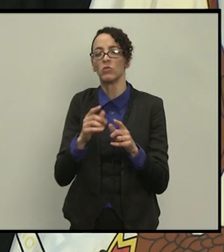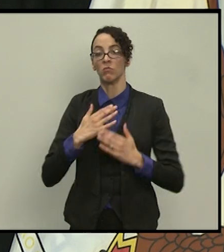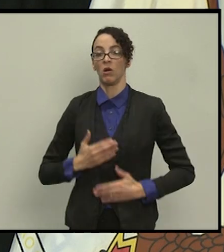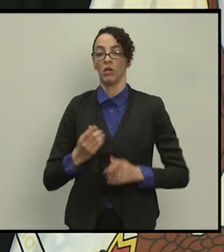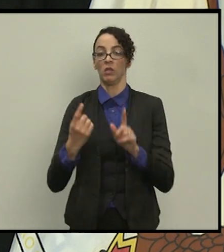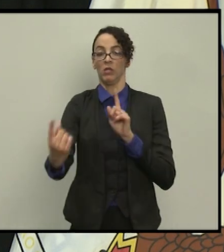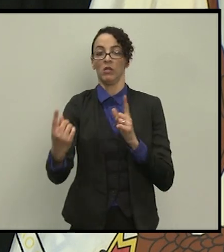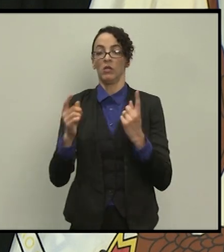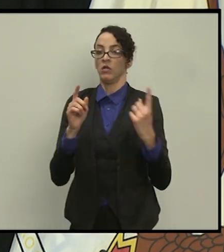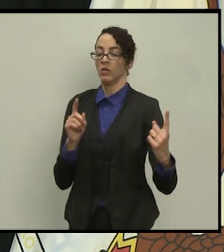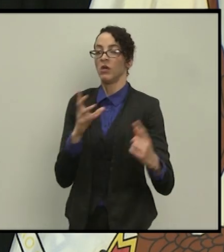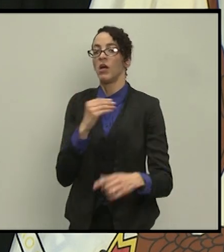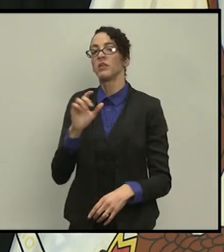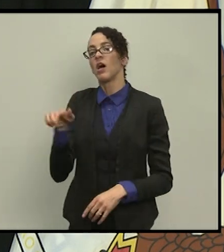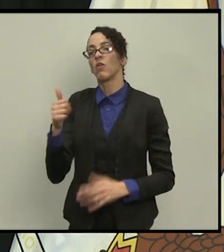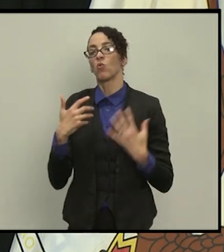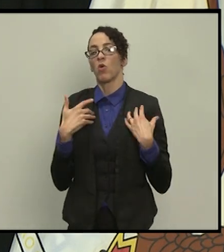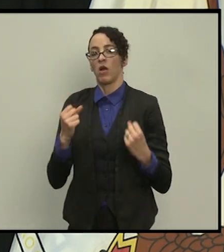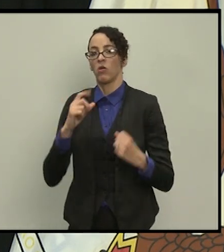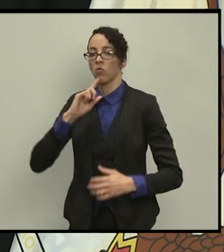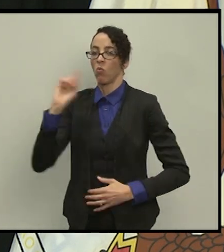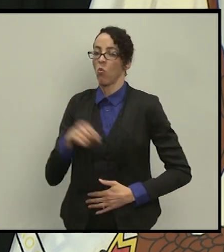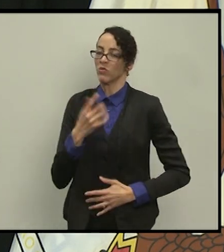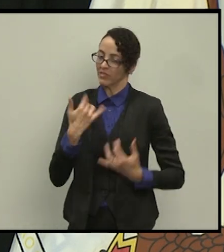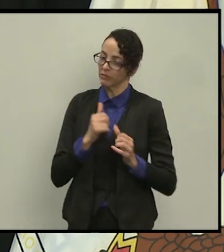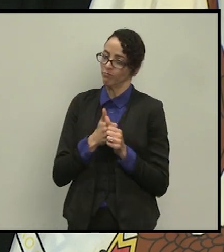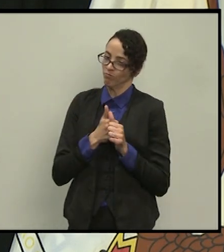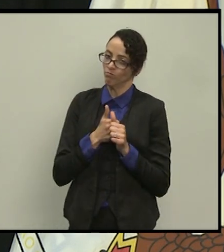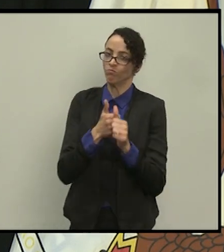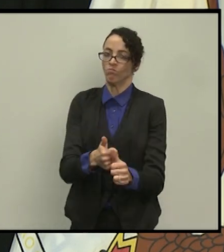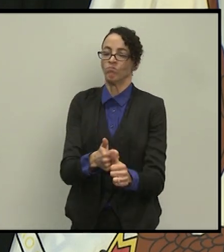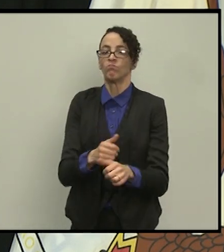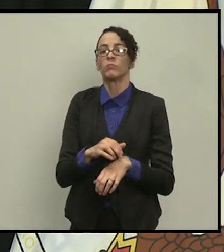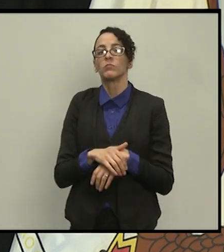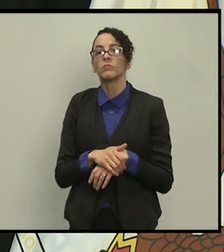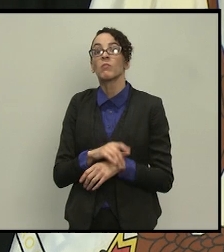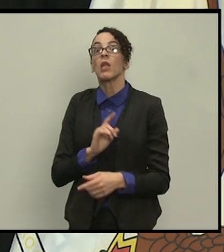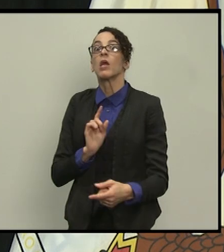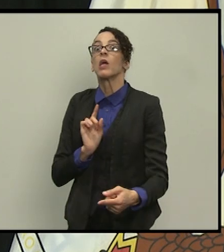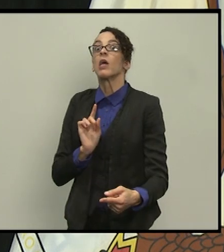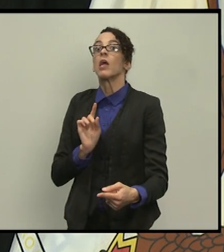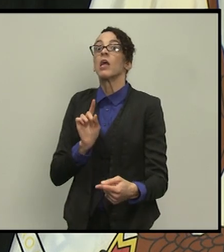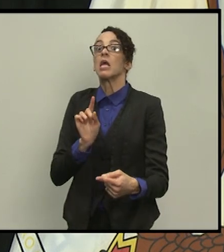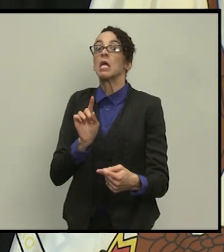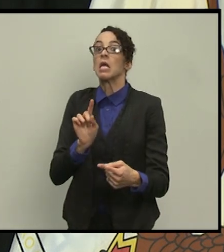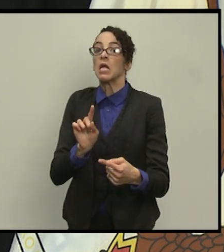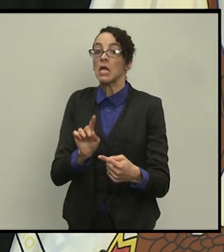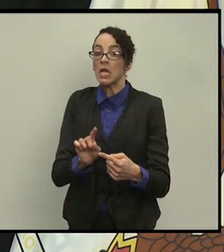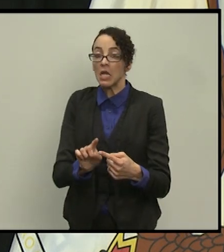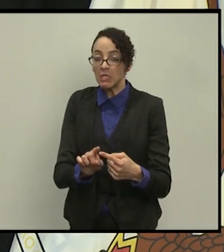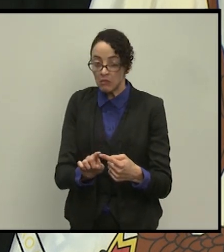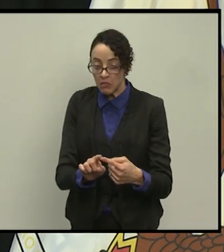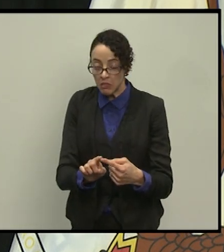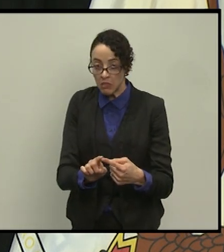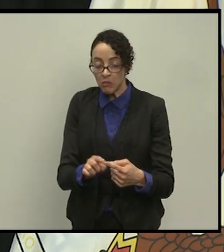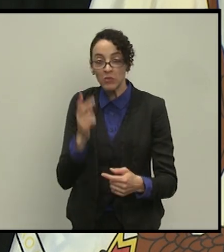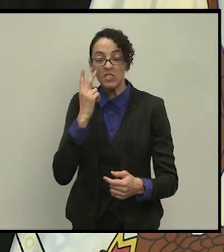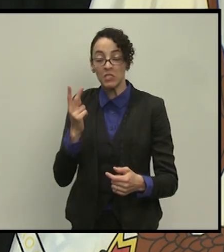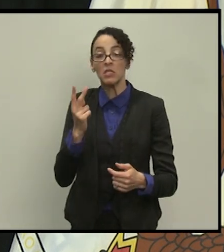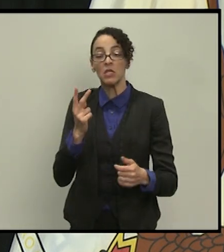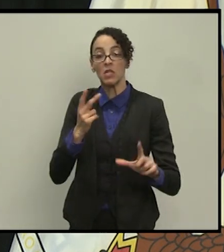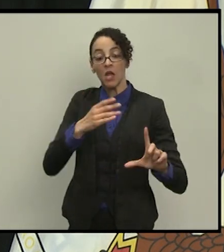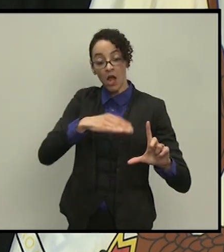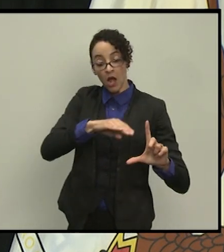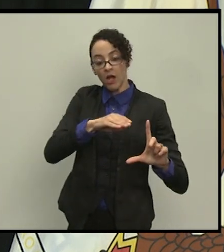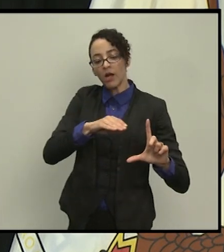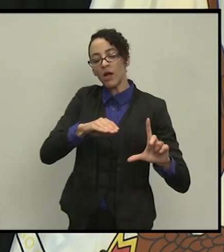necessary. Until we start seeing signs that that the shelter-in-place orders could be relaxed in a